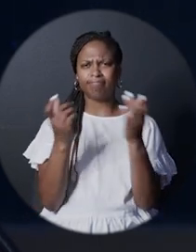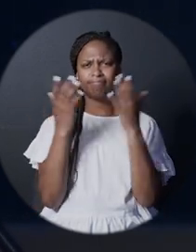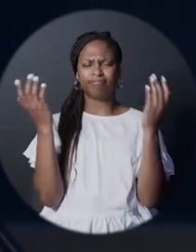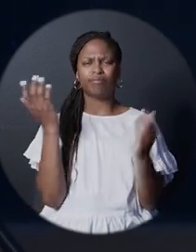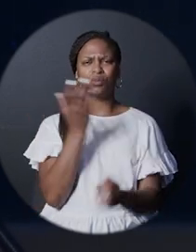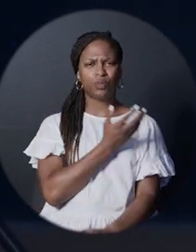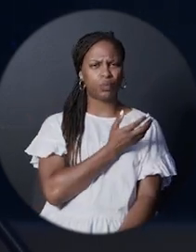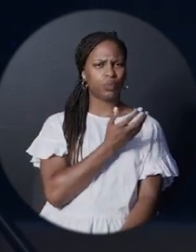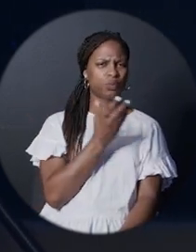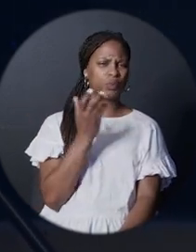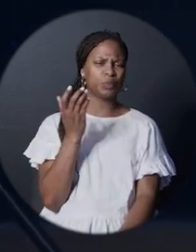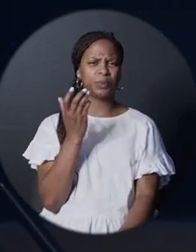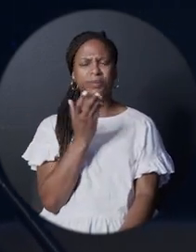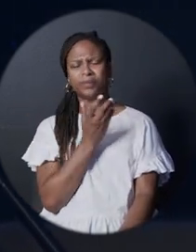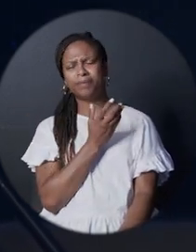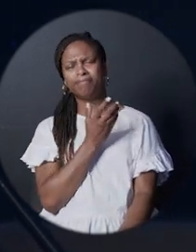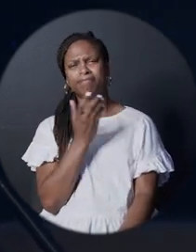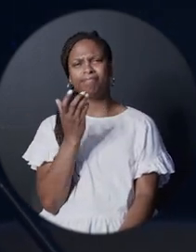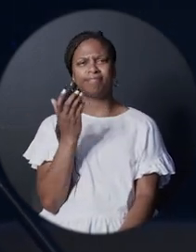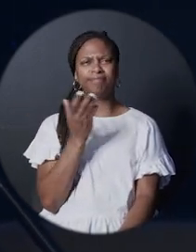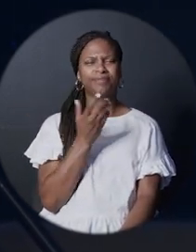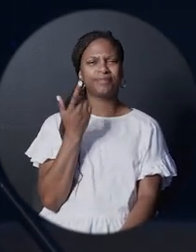Hallelujah. Hallelujah.